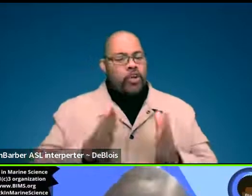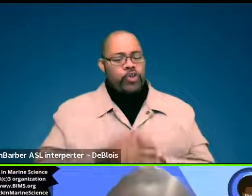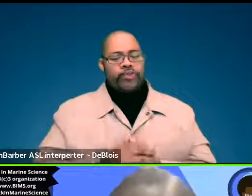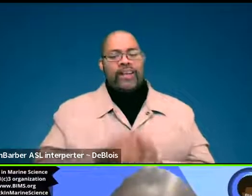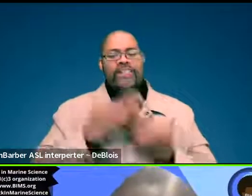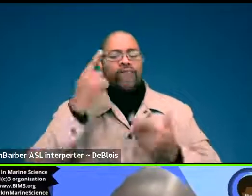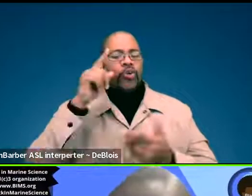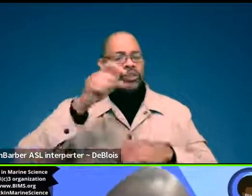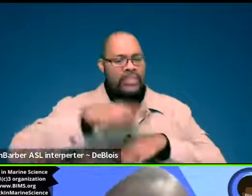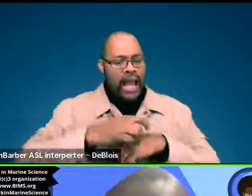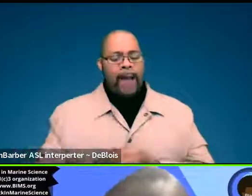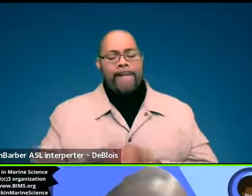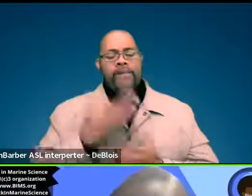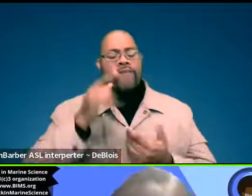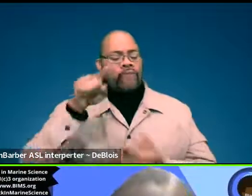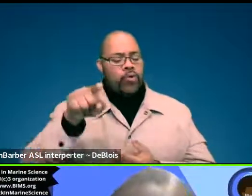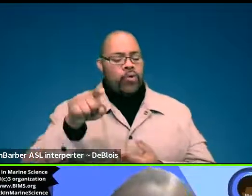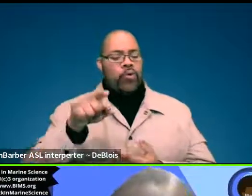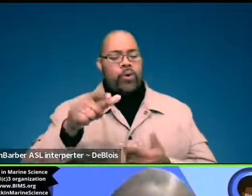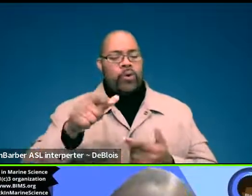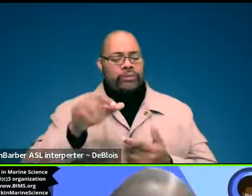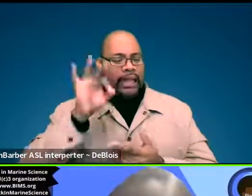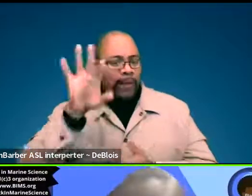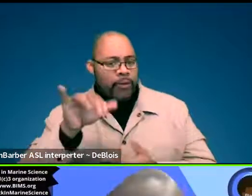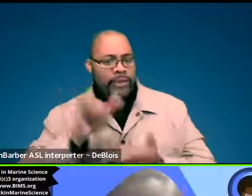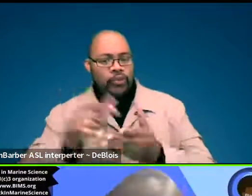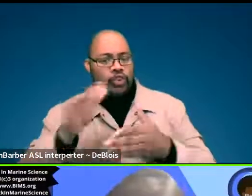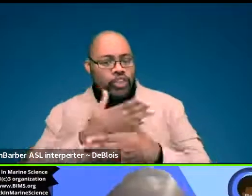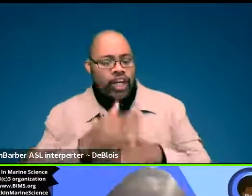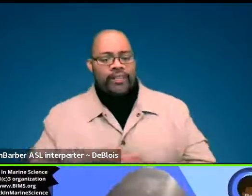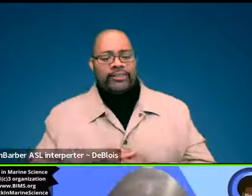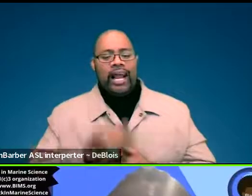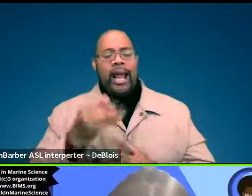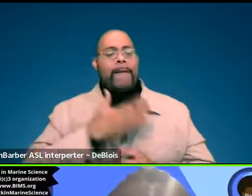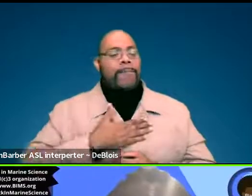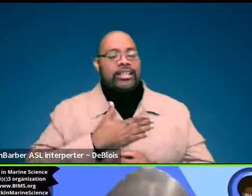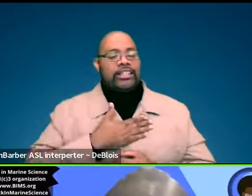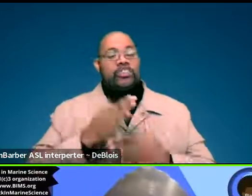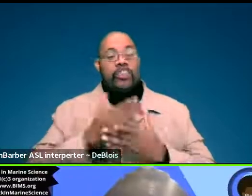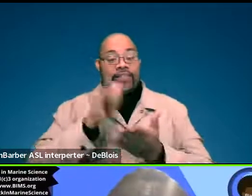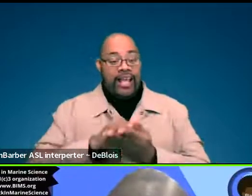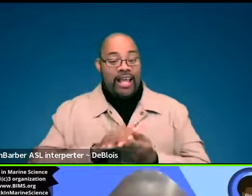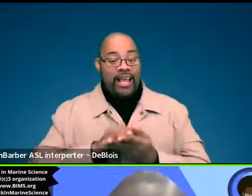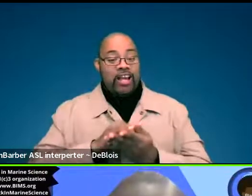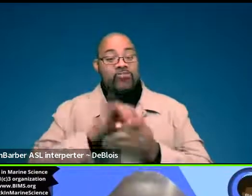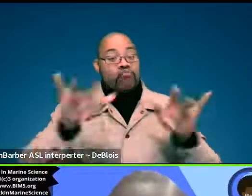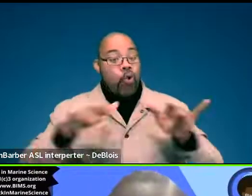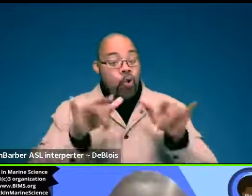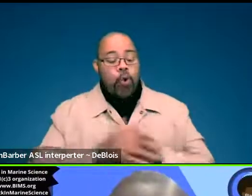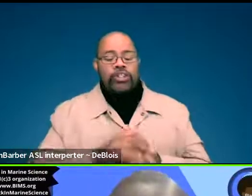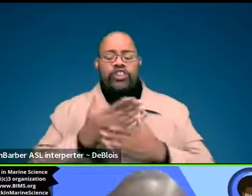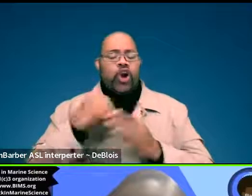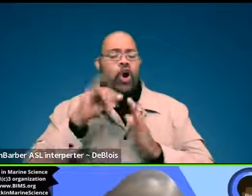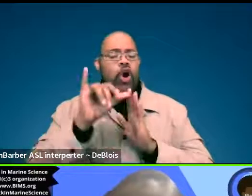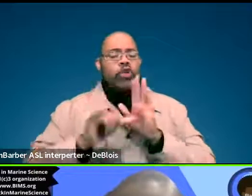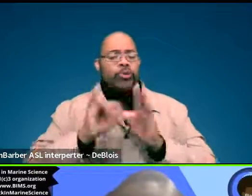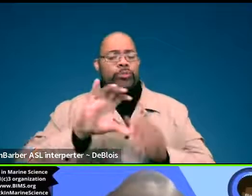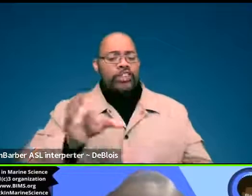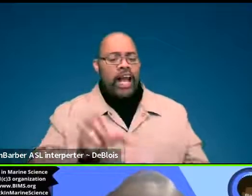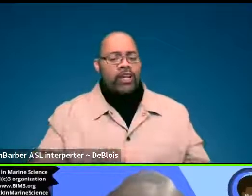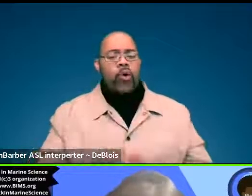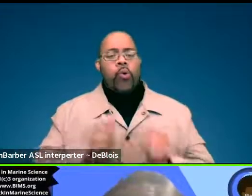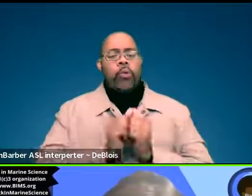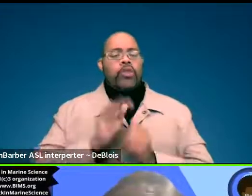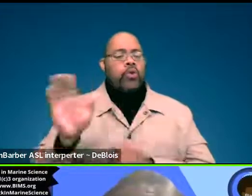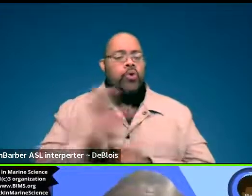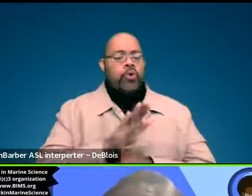Thank you for your time. Thank you for the input that you shared. And please share this recording and share our YouTube channel with